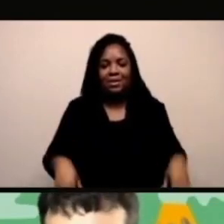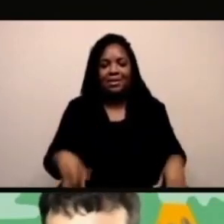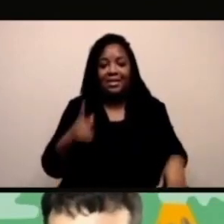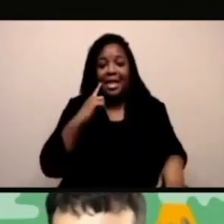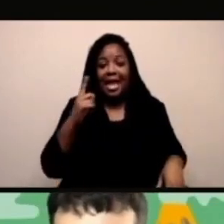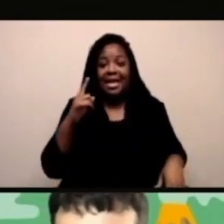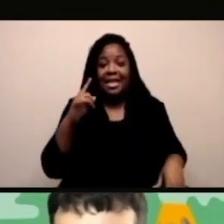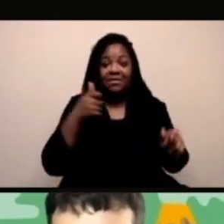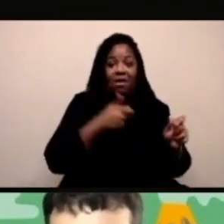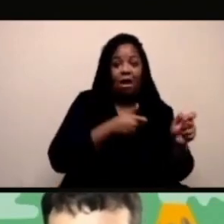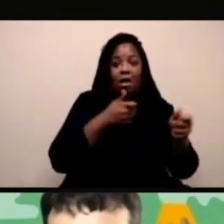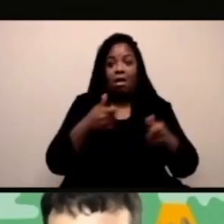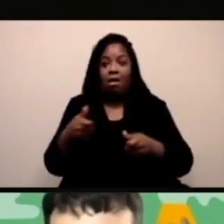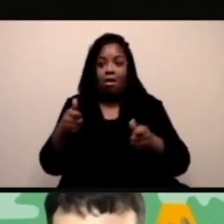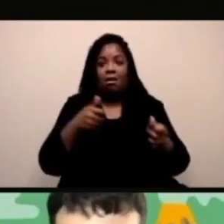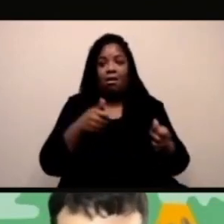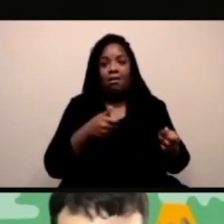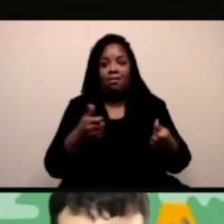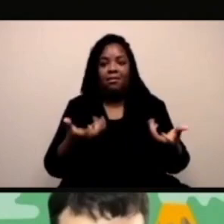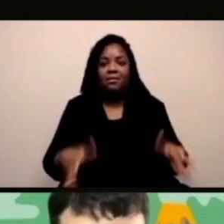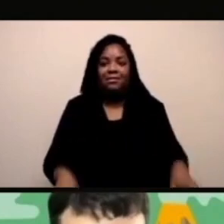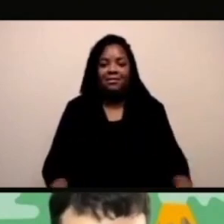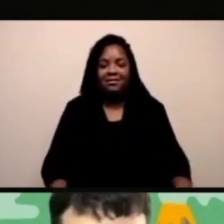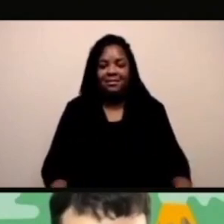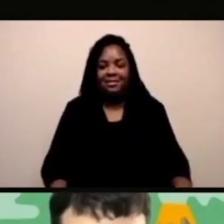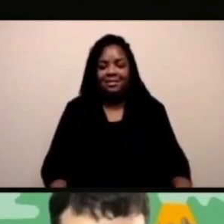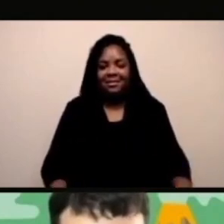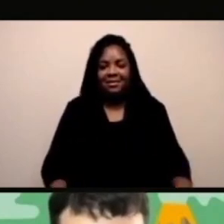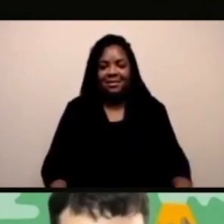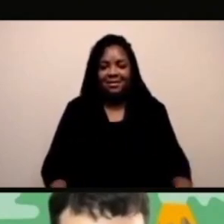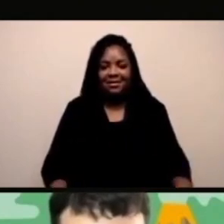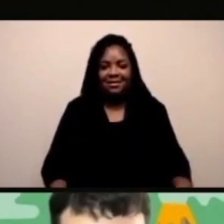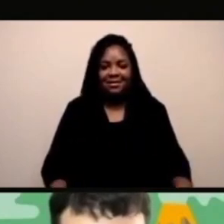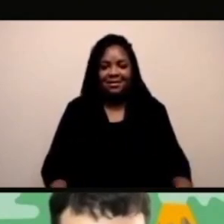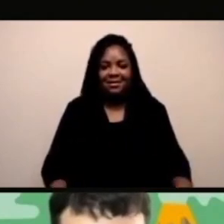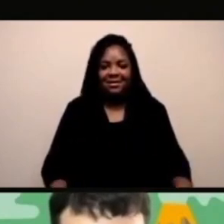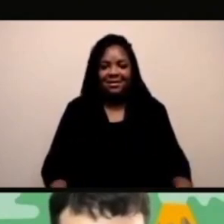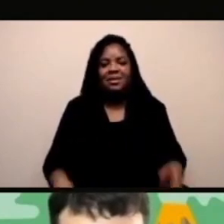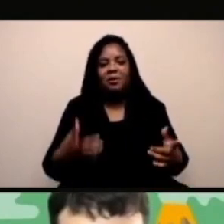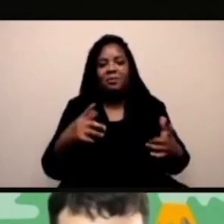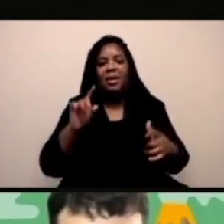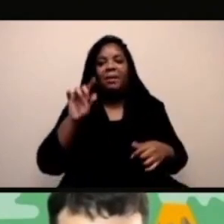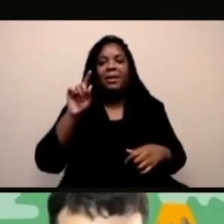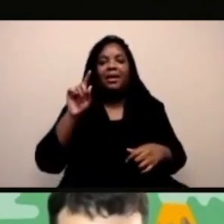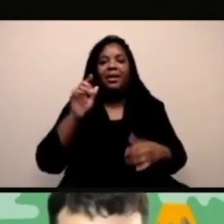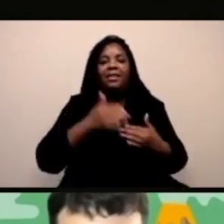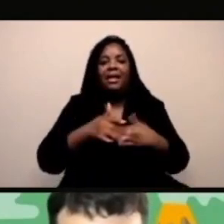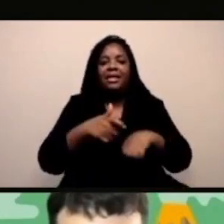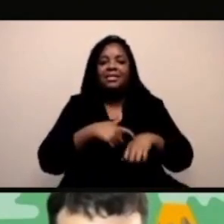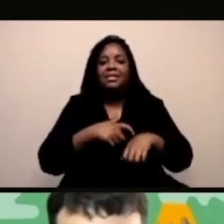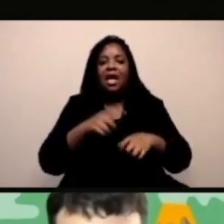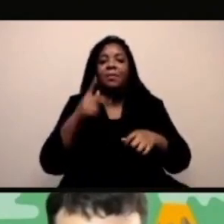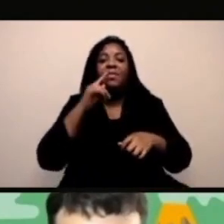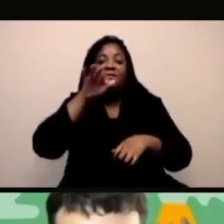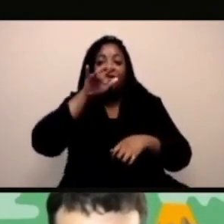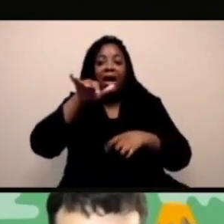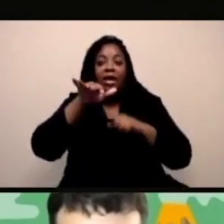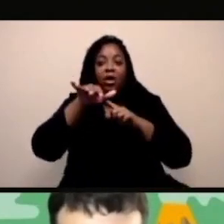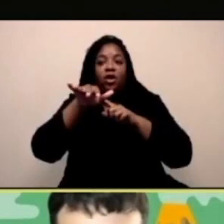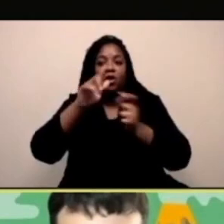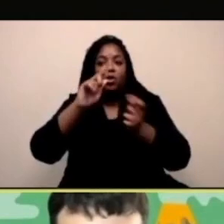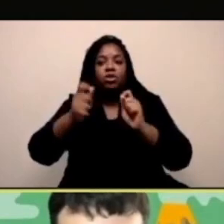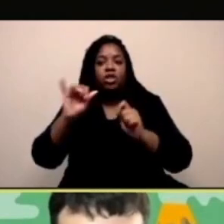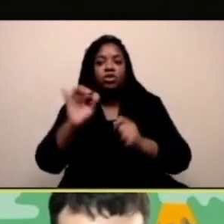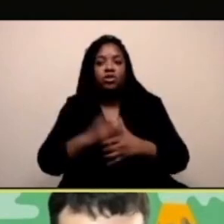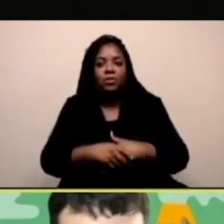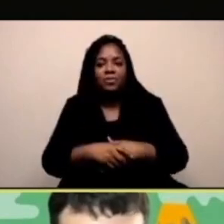me. Yeah. In further iterations, I would change the fire as well and maybe neck position. I